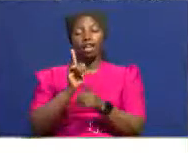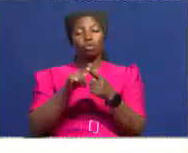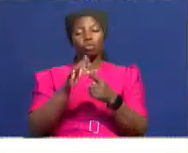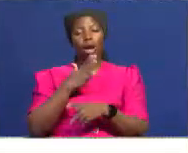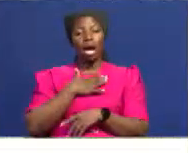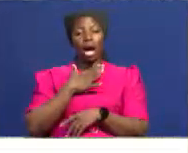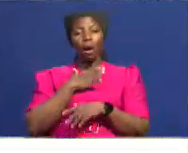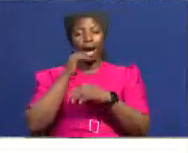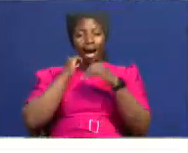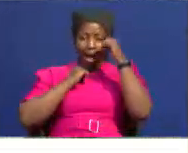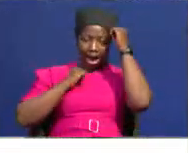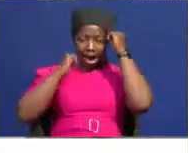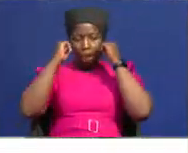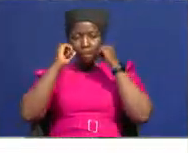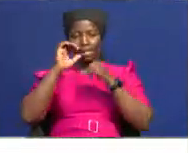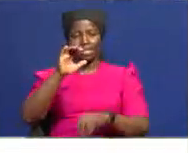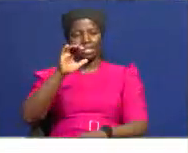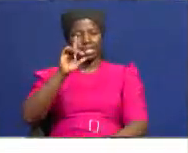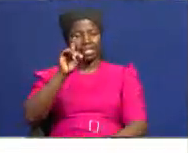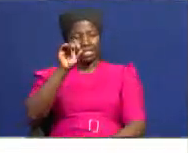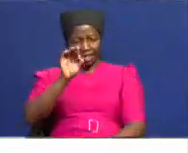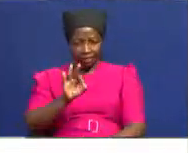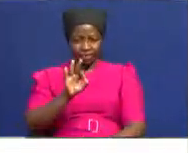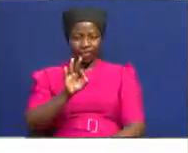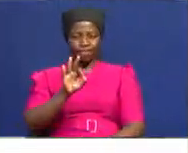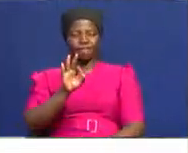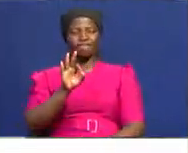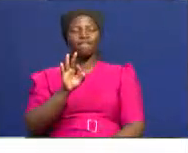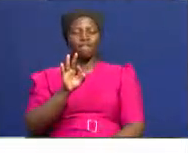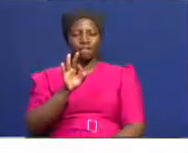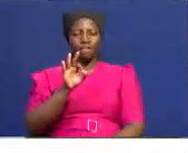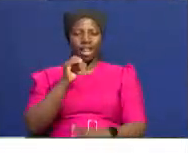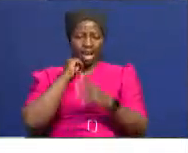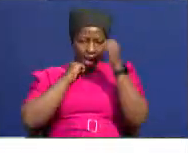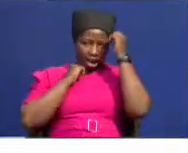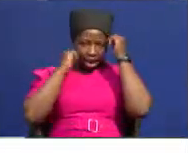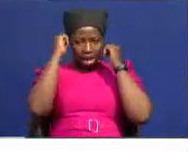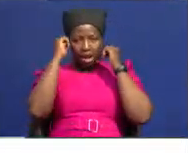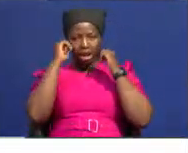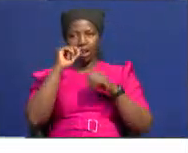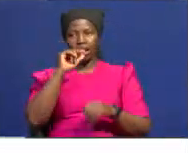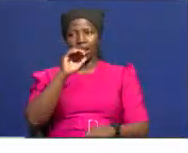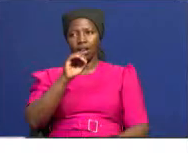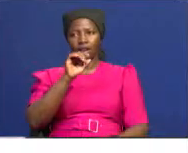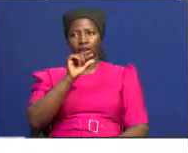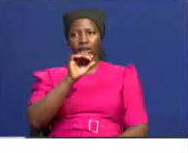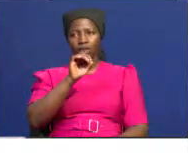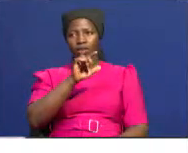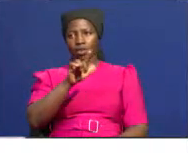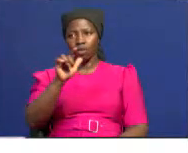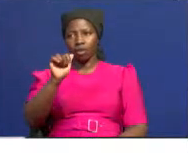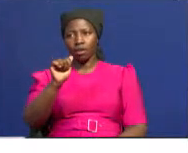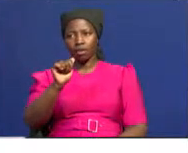general, the Chief of Defence Forces, General Francis Omonde Ogola.